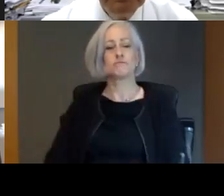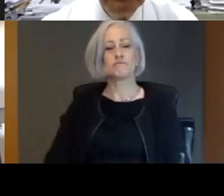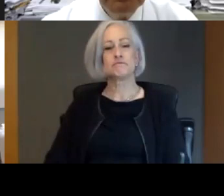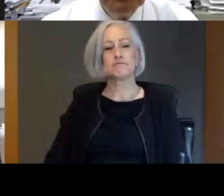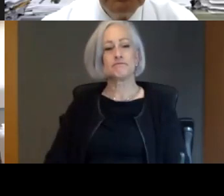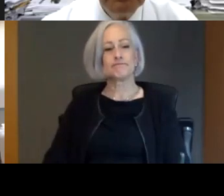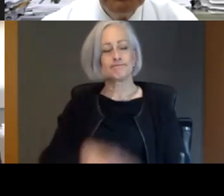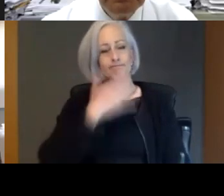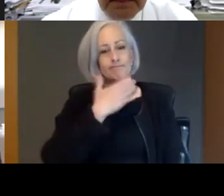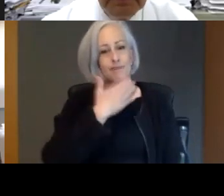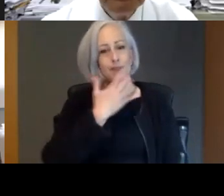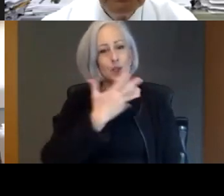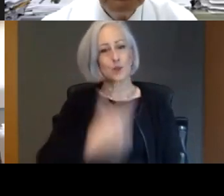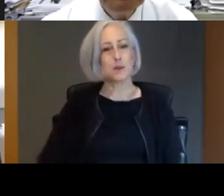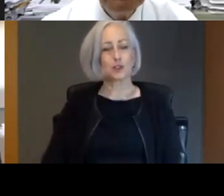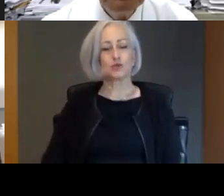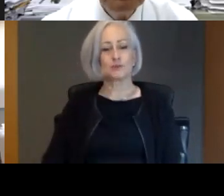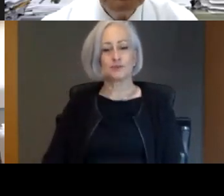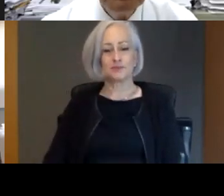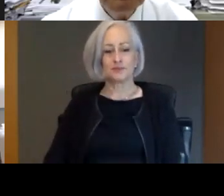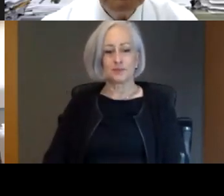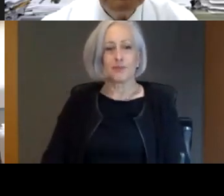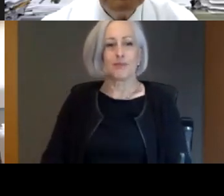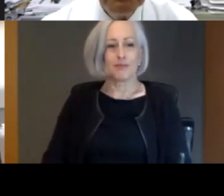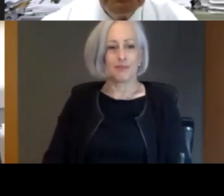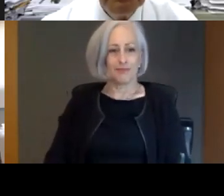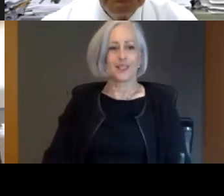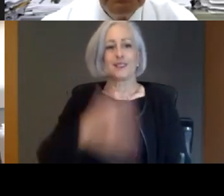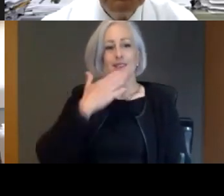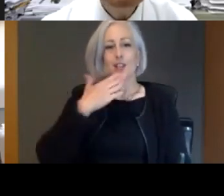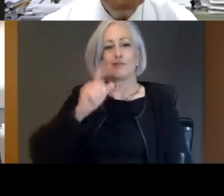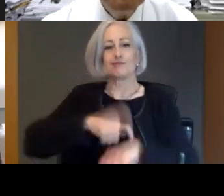Thank you so much. Thank you. I may have to sign off from here. Thank you so much.